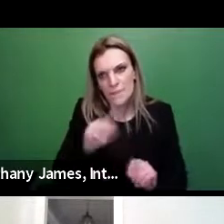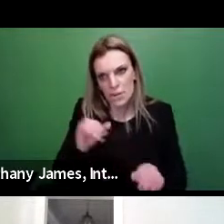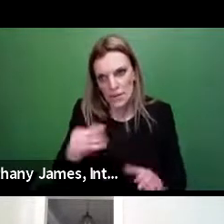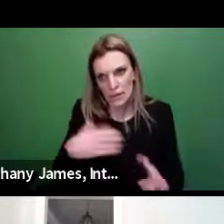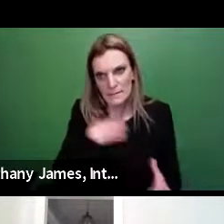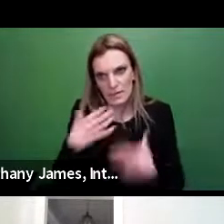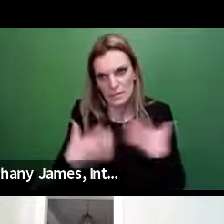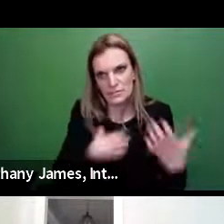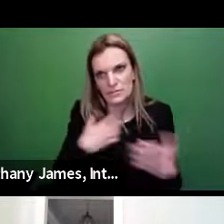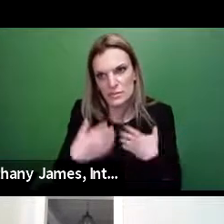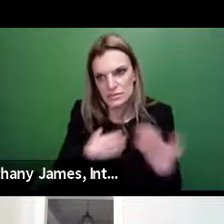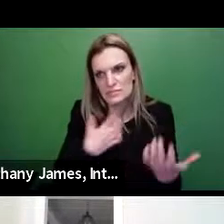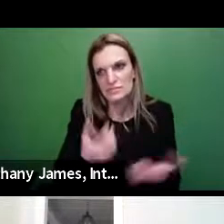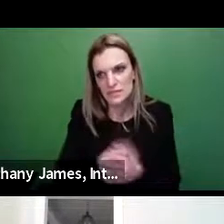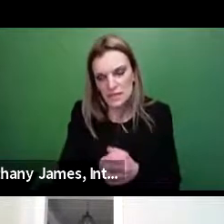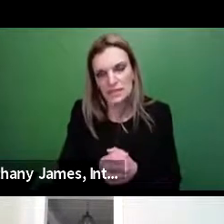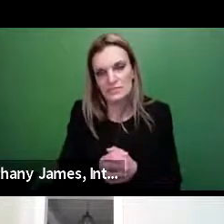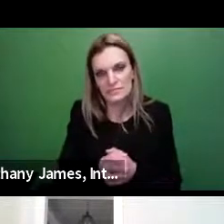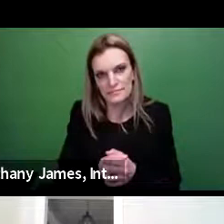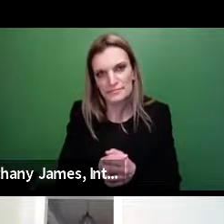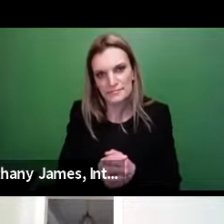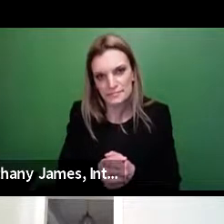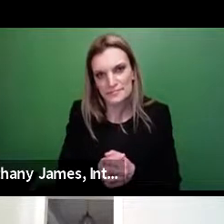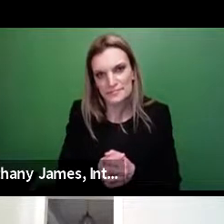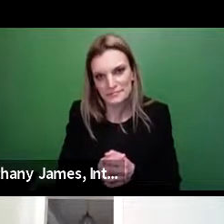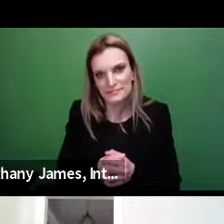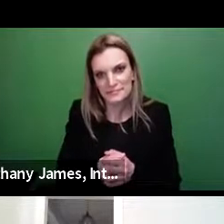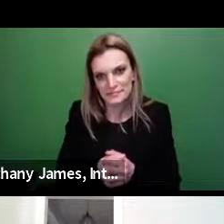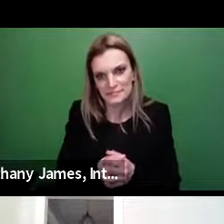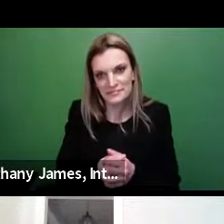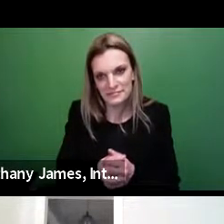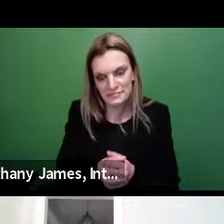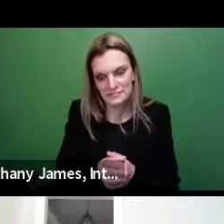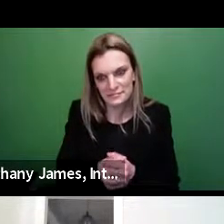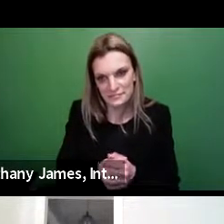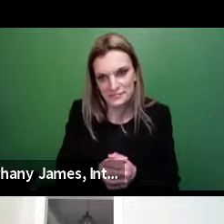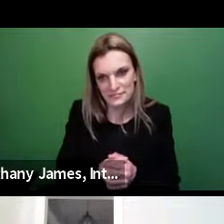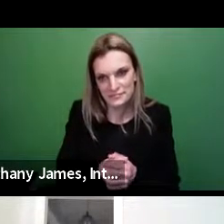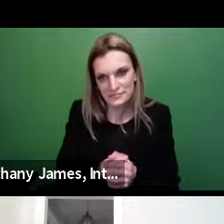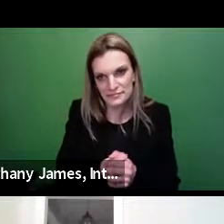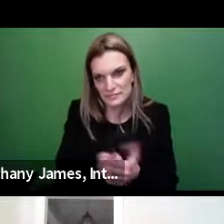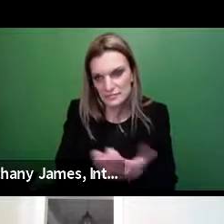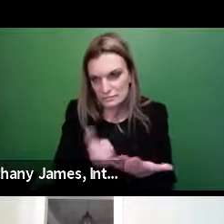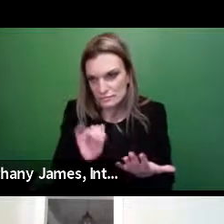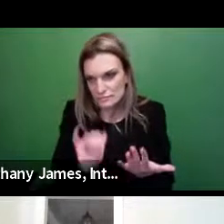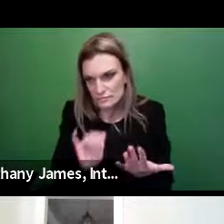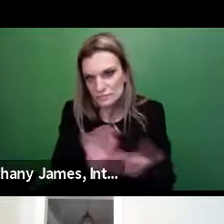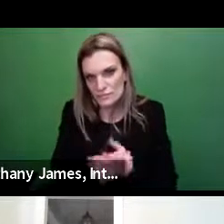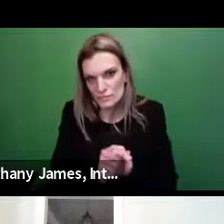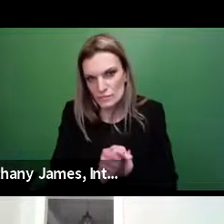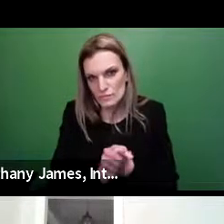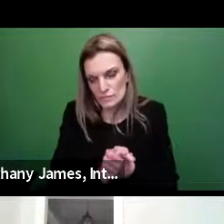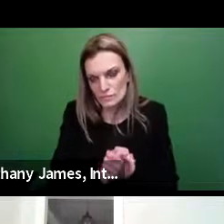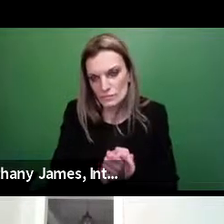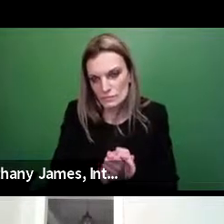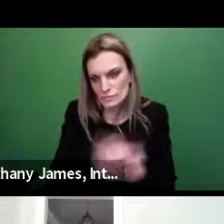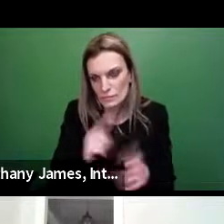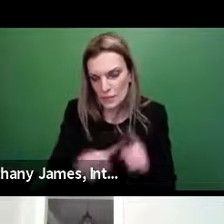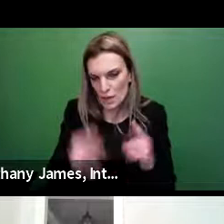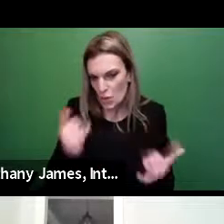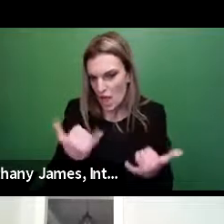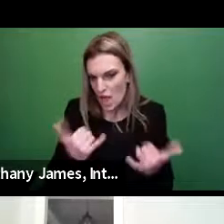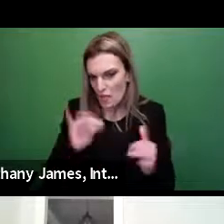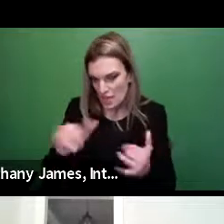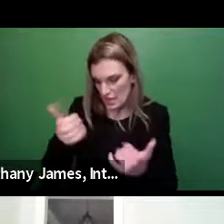Elliot Larson complaints with regards to anyone coming from that entity. But at this point, I'm not prepared to